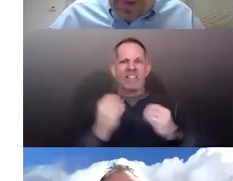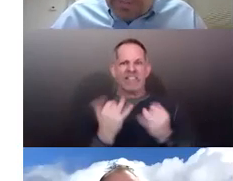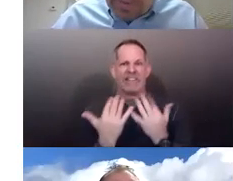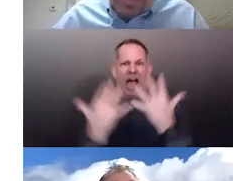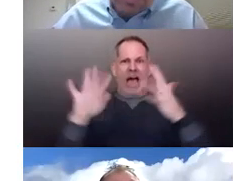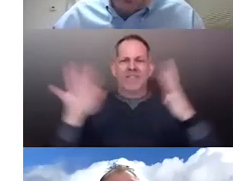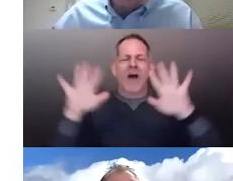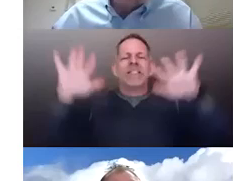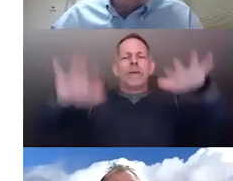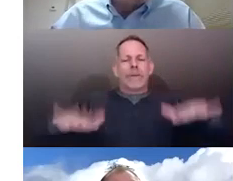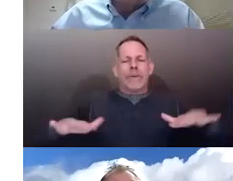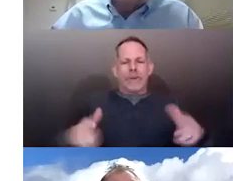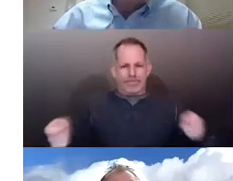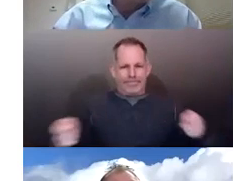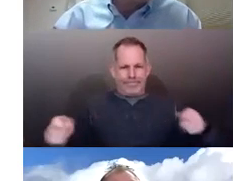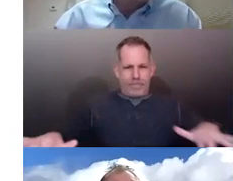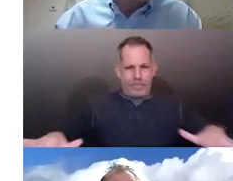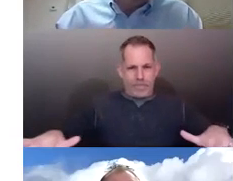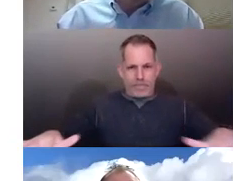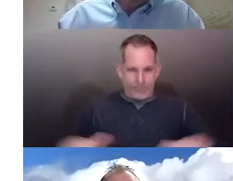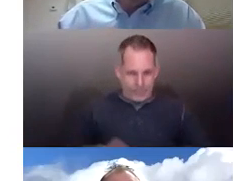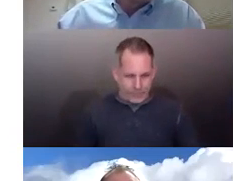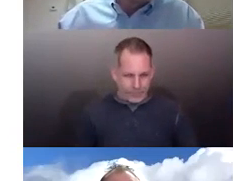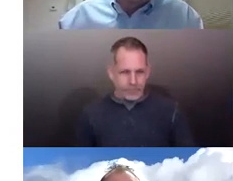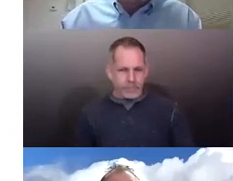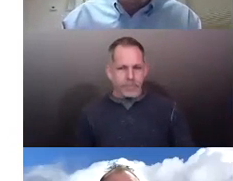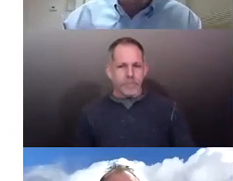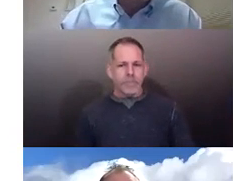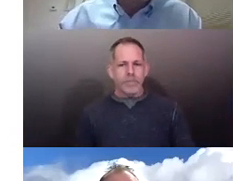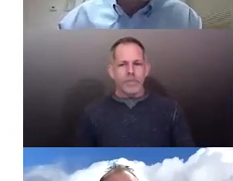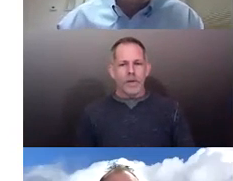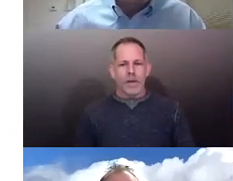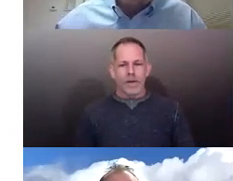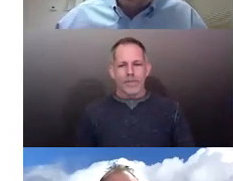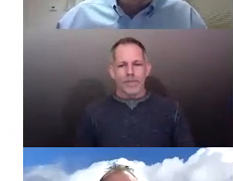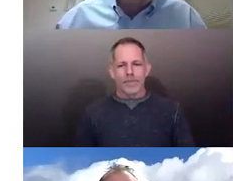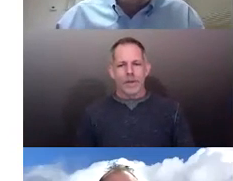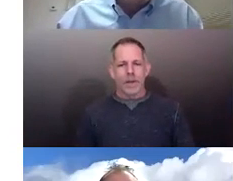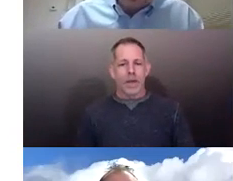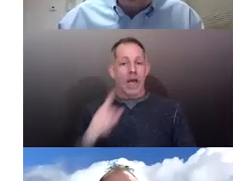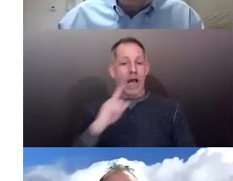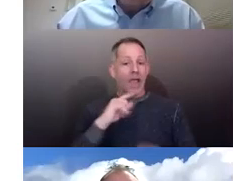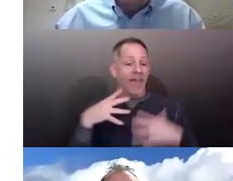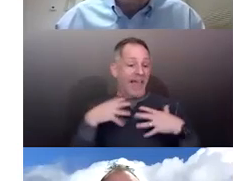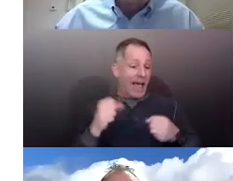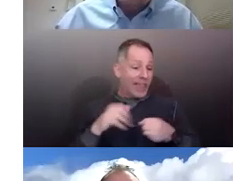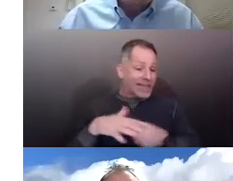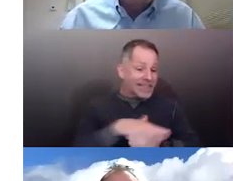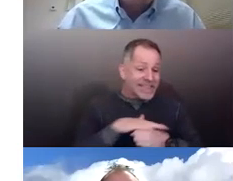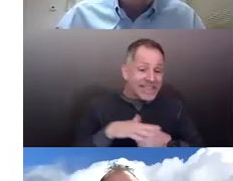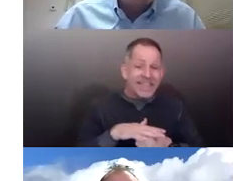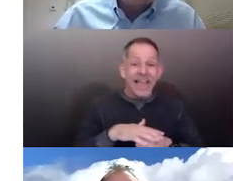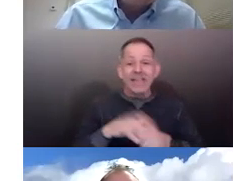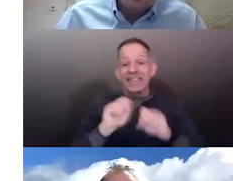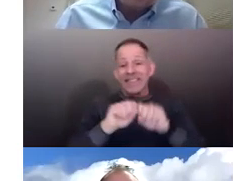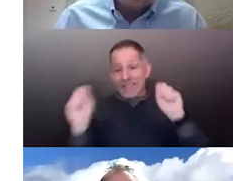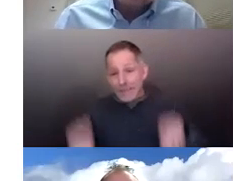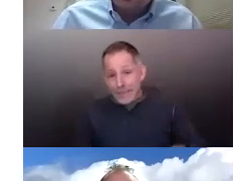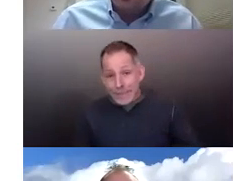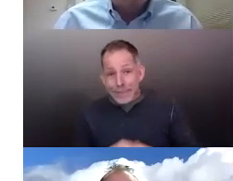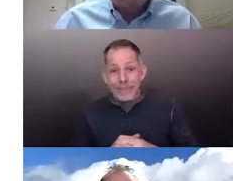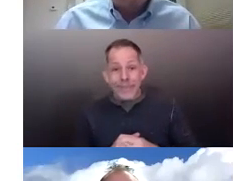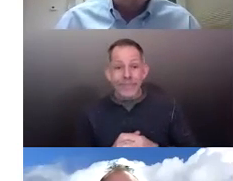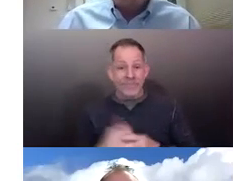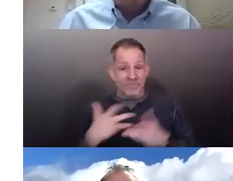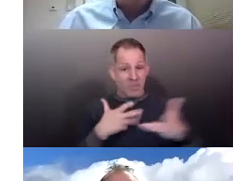At multiple levels within the health district, we work with the healthcare system. I interface frequently with the medical directors and chief